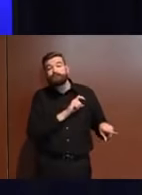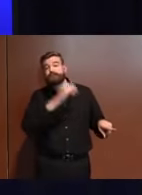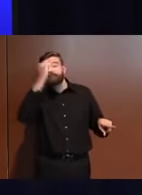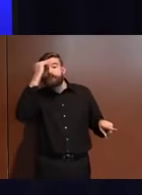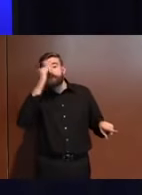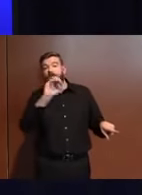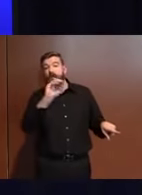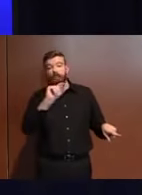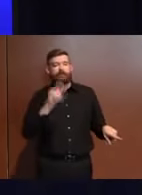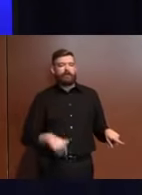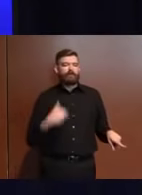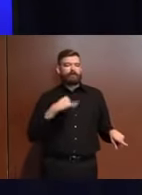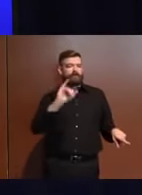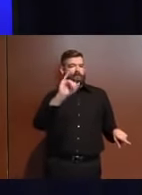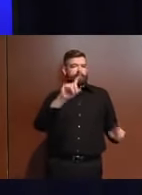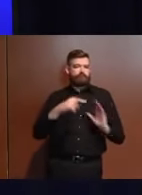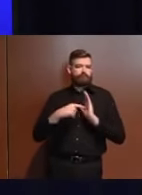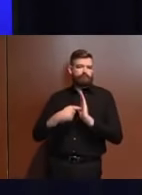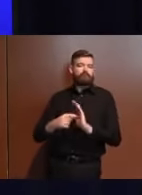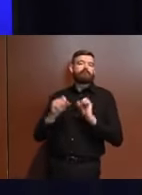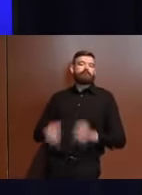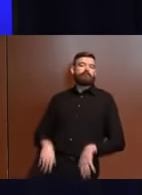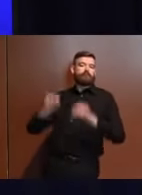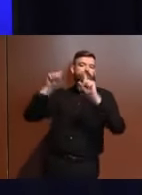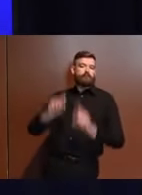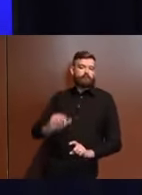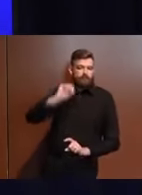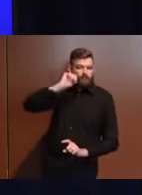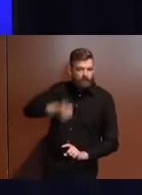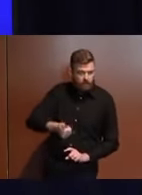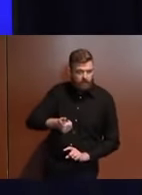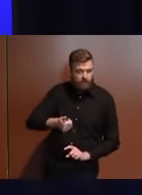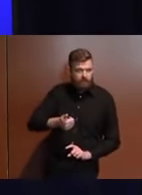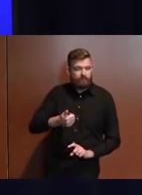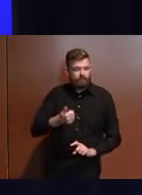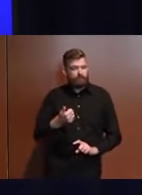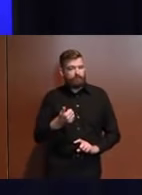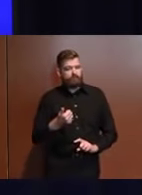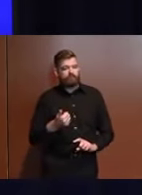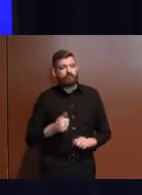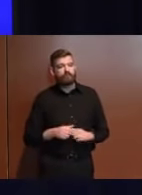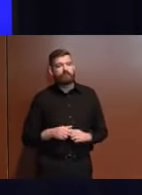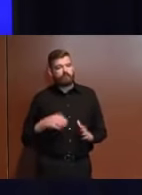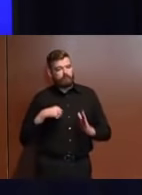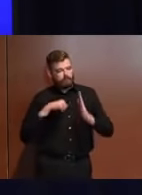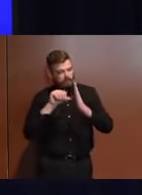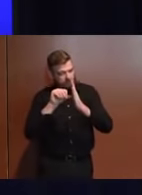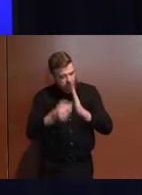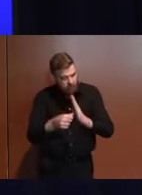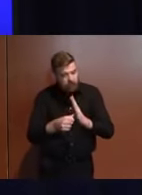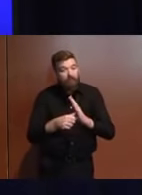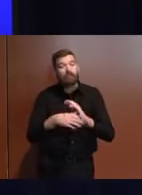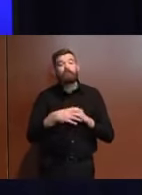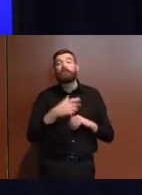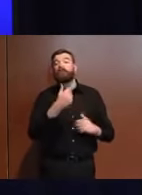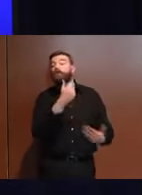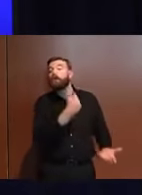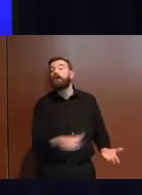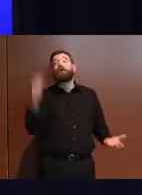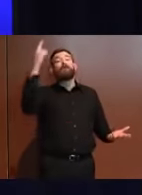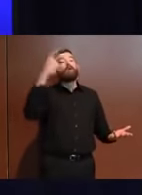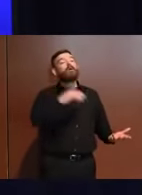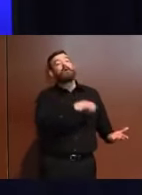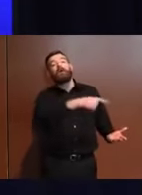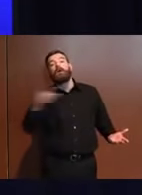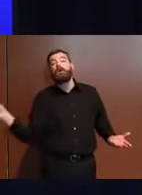personnel are properly credentialed, and that would be sufficient enough to get you in. And I stress that symptomatic piece as well, as you always do, and as